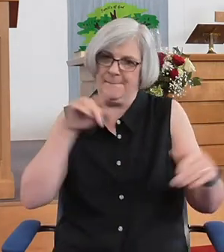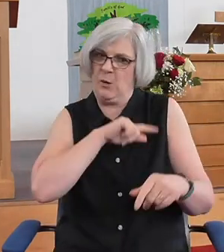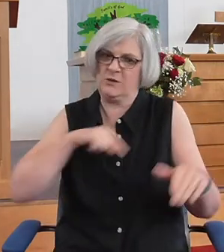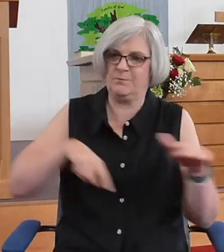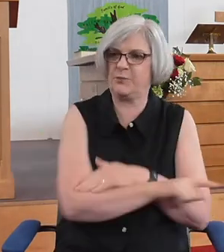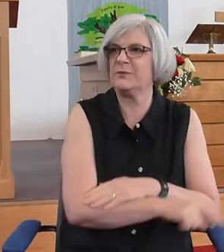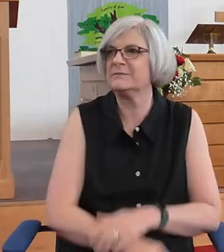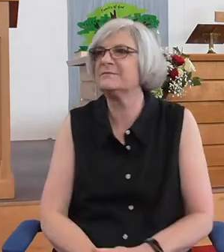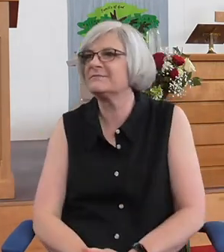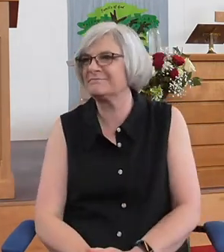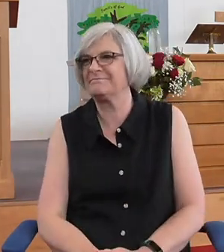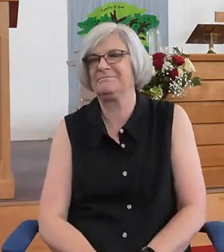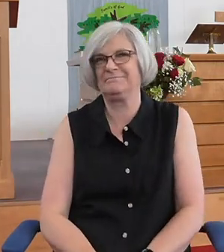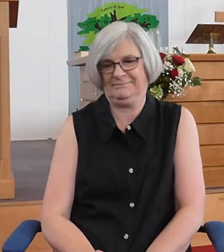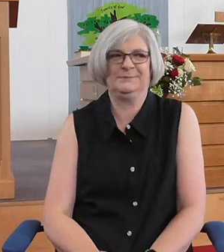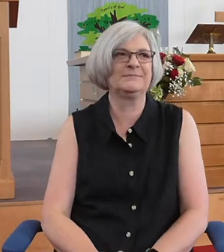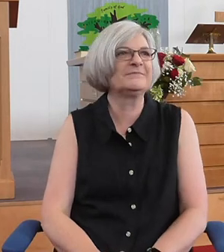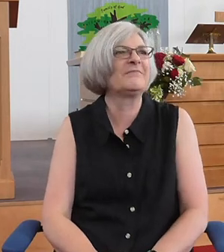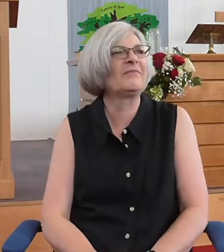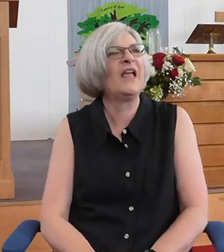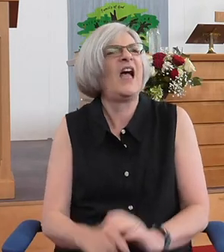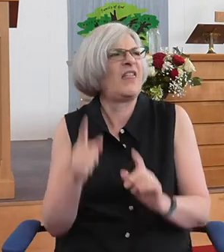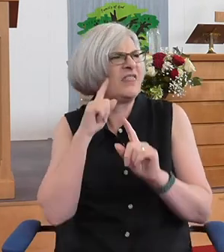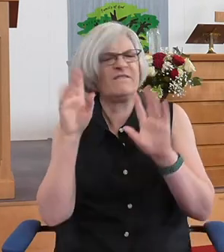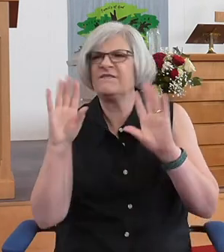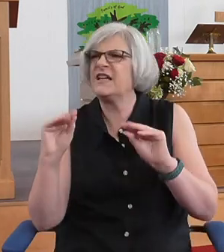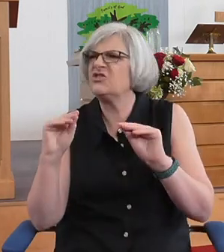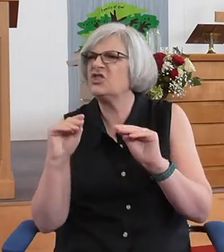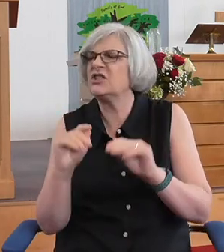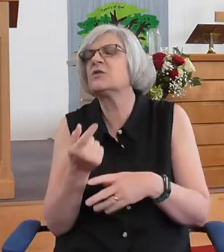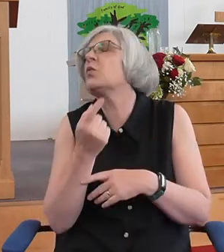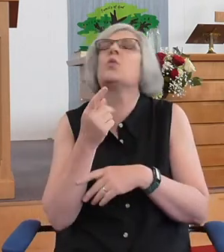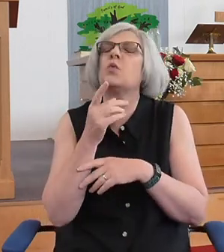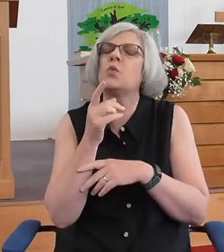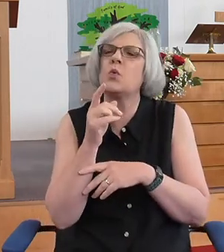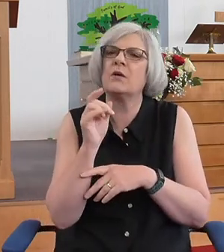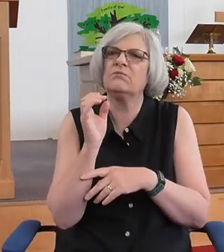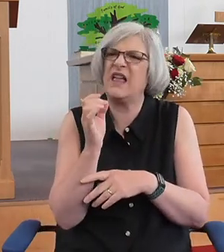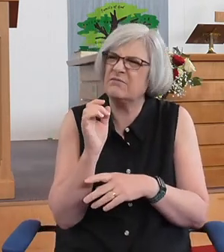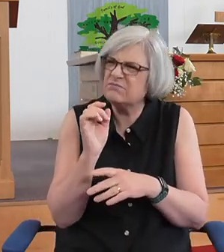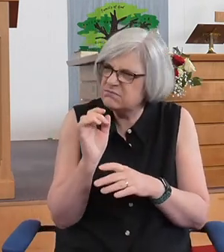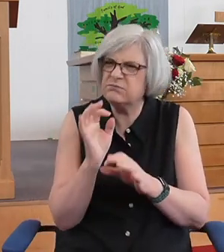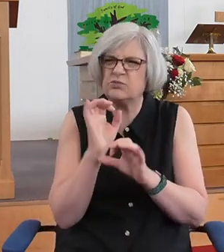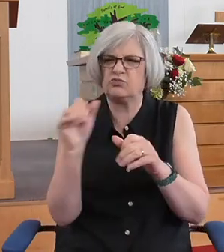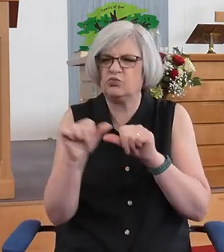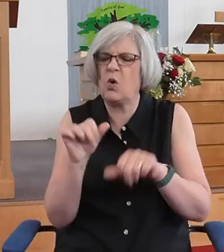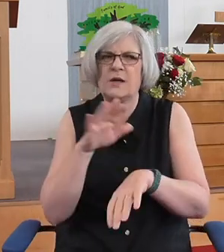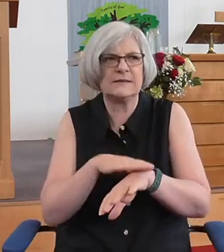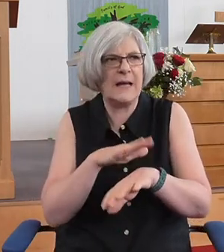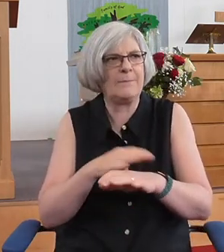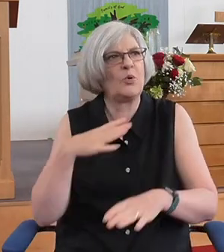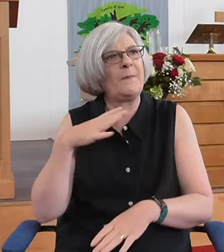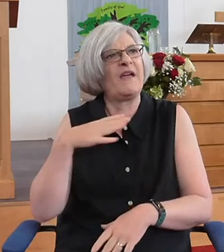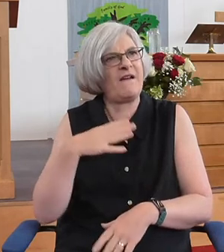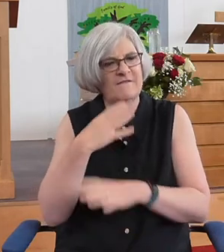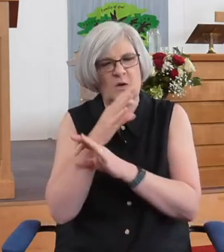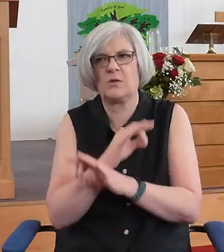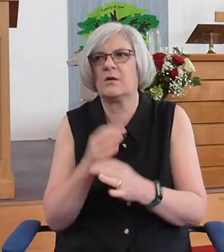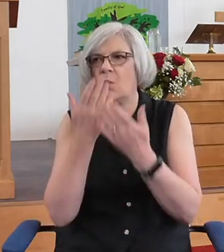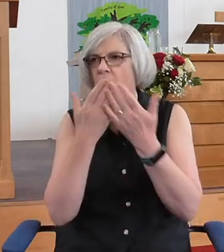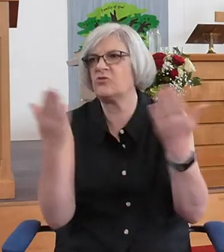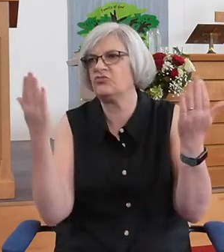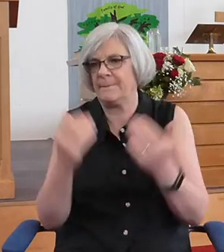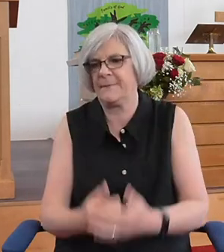I think that's all I have to say, so just take a few minutes to prepare ourselves for worship.